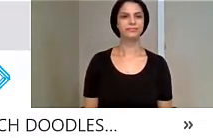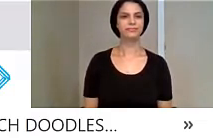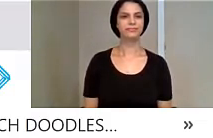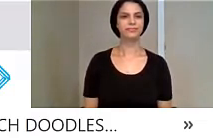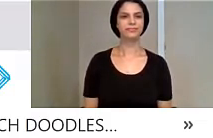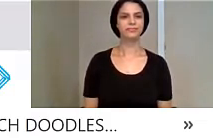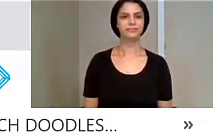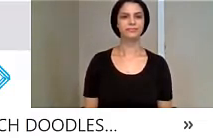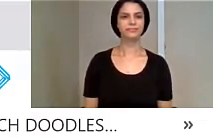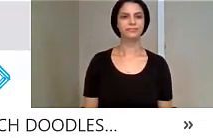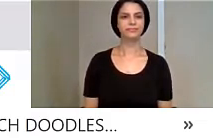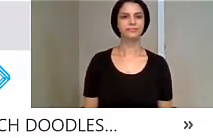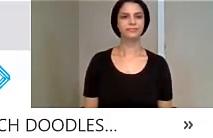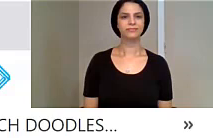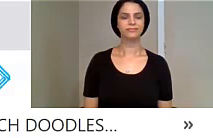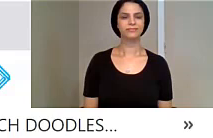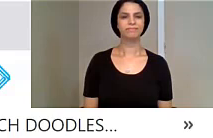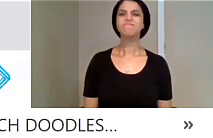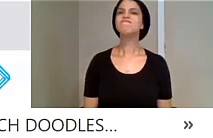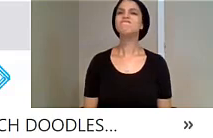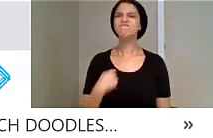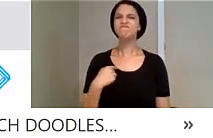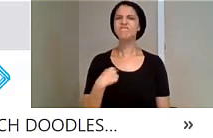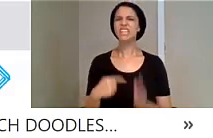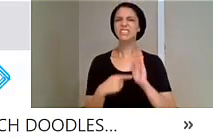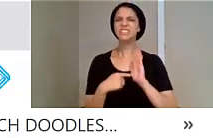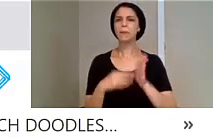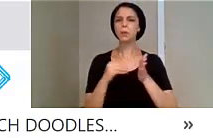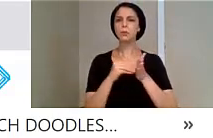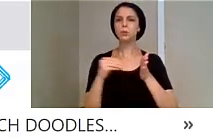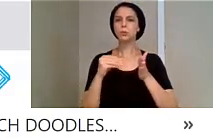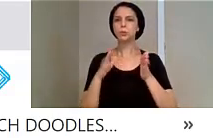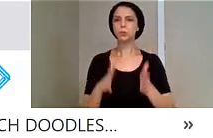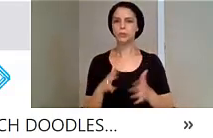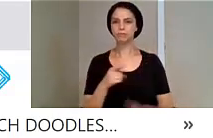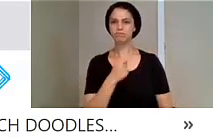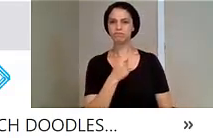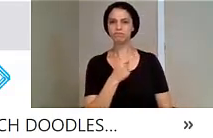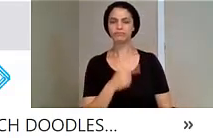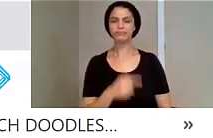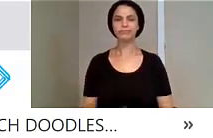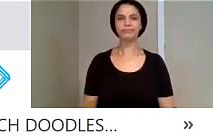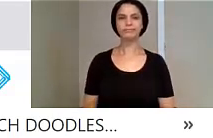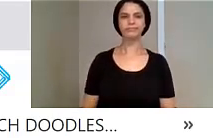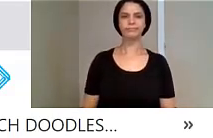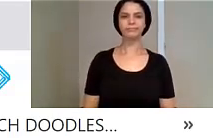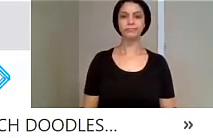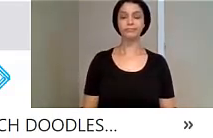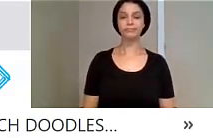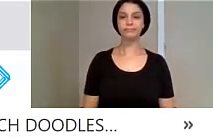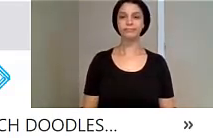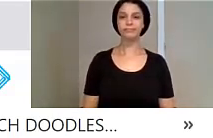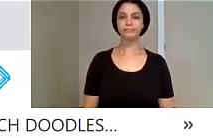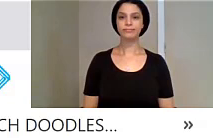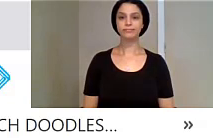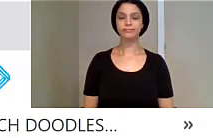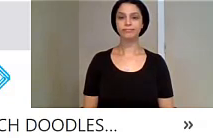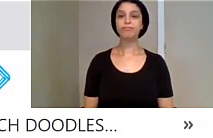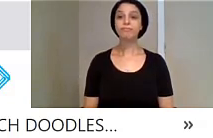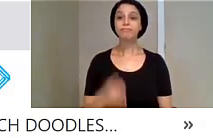So I'm here as a student in a course. I'm first starting at my